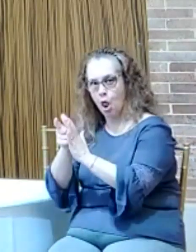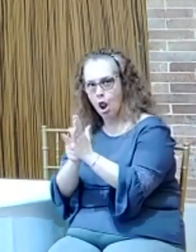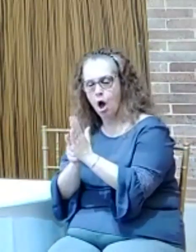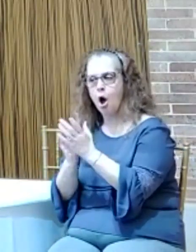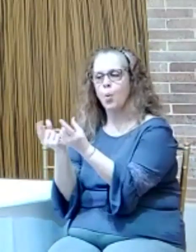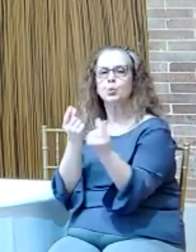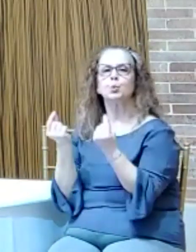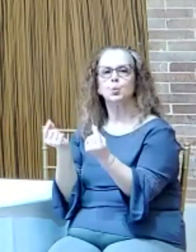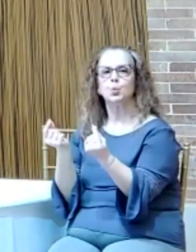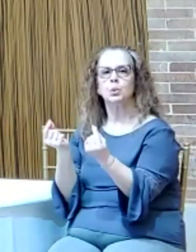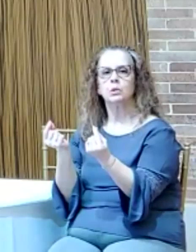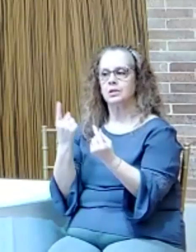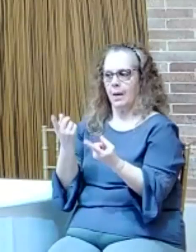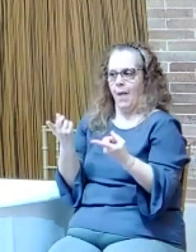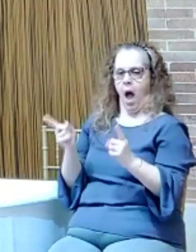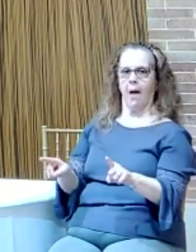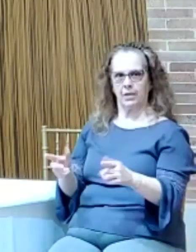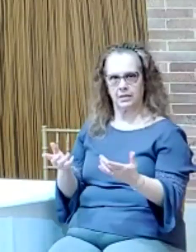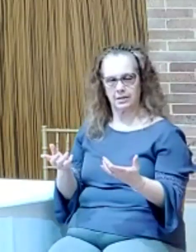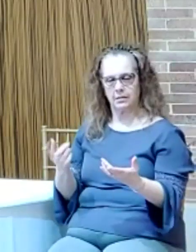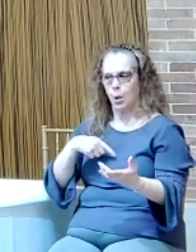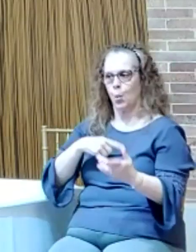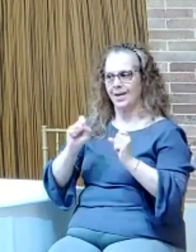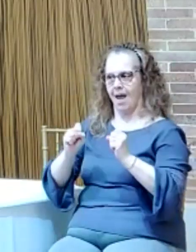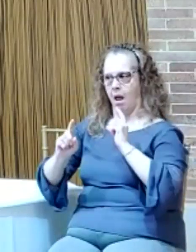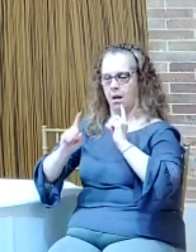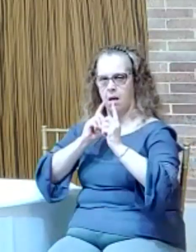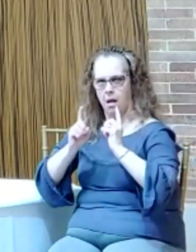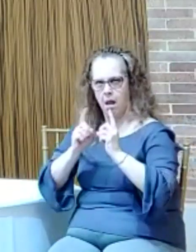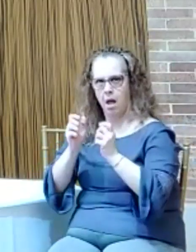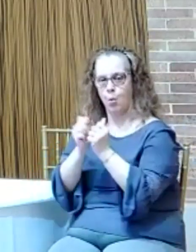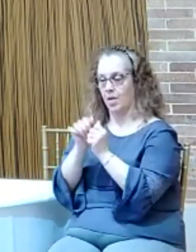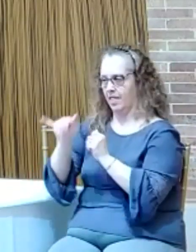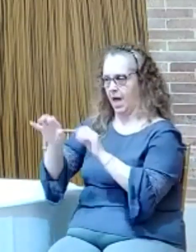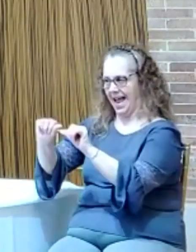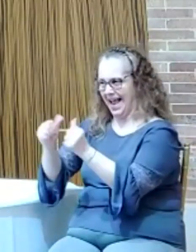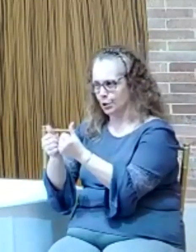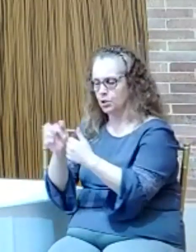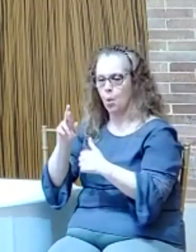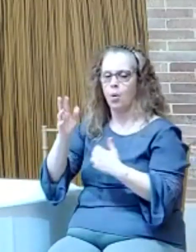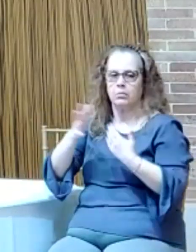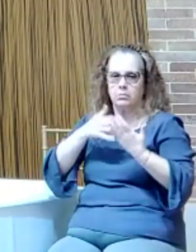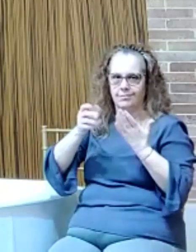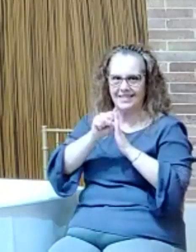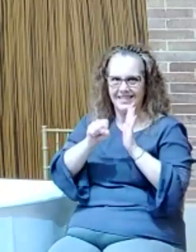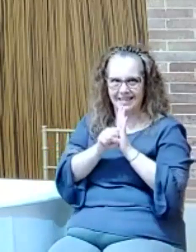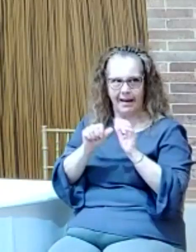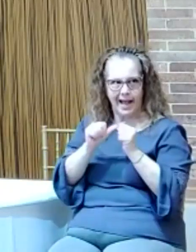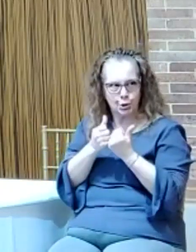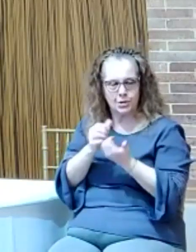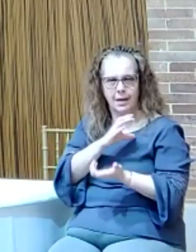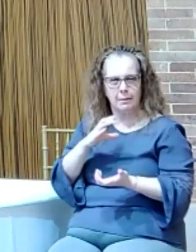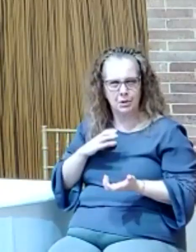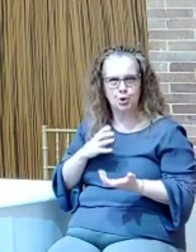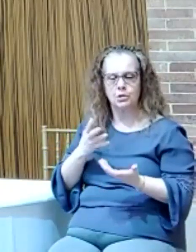happens and that there's actually dialogue say between fap agencies or or whatever state um commissions there